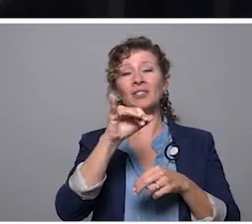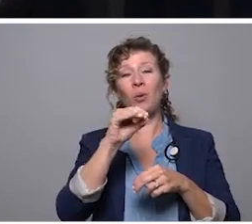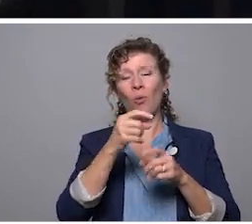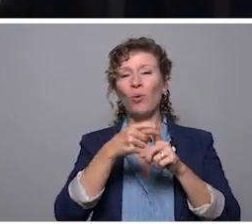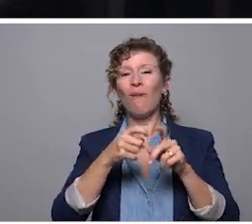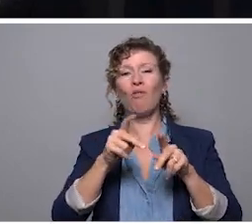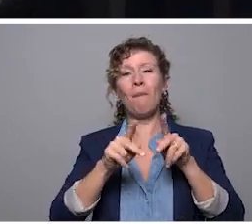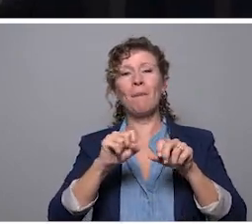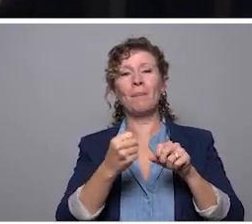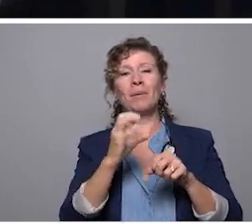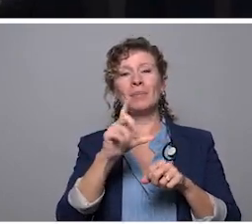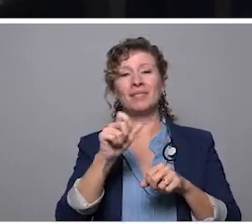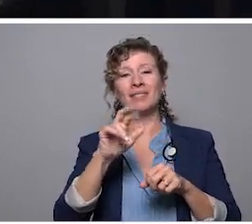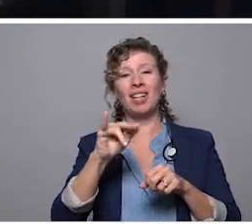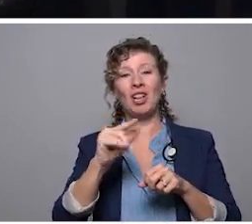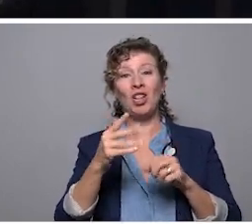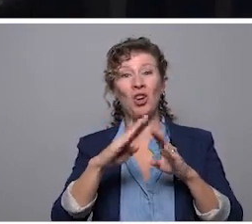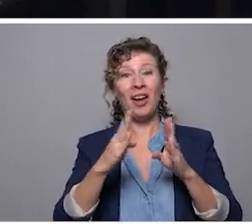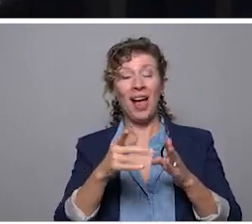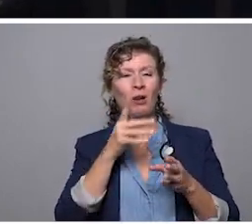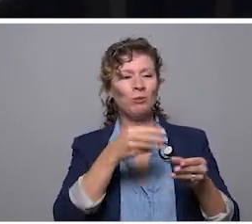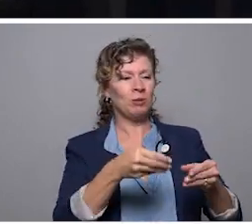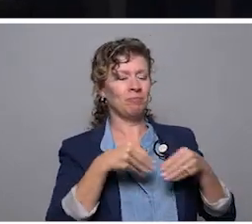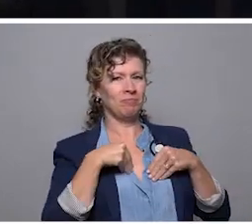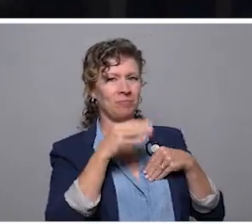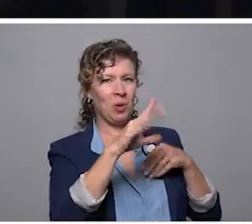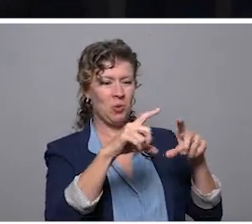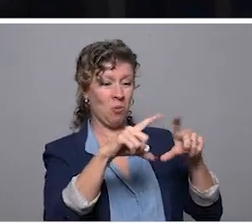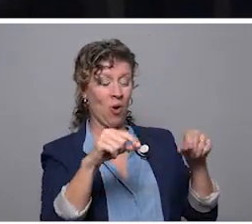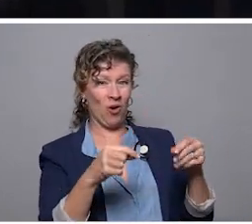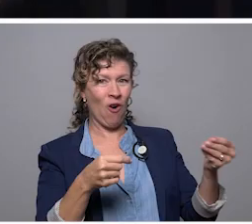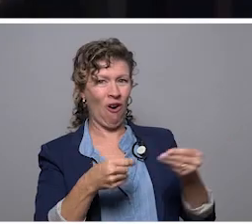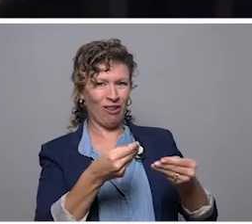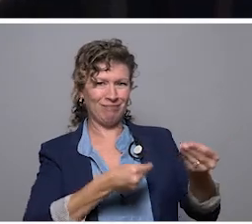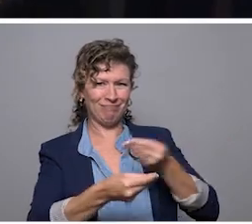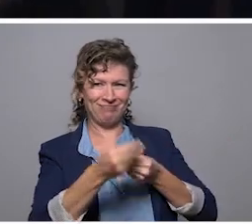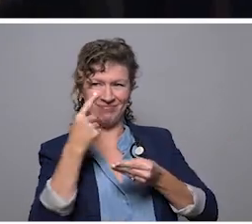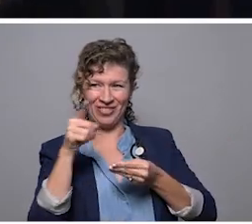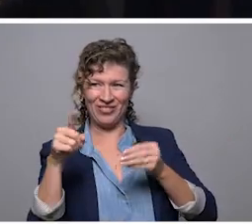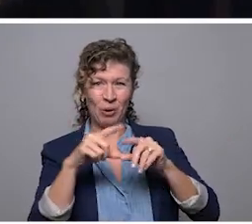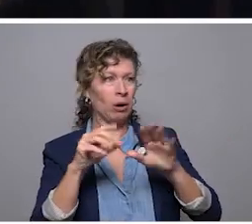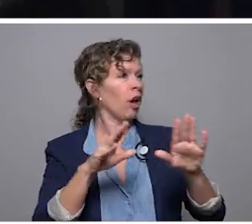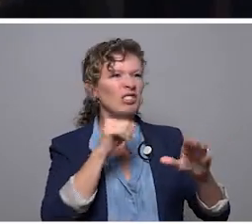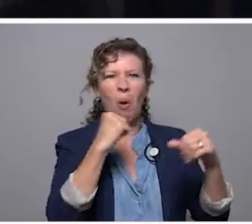Back Happy to What